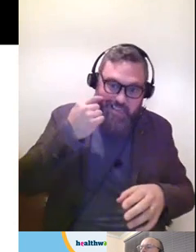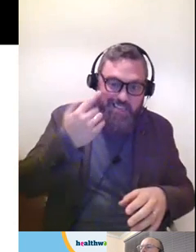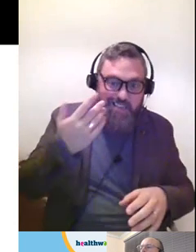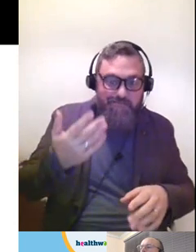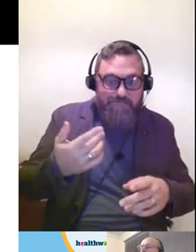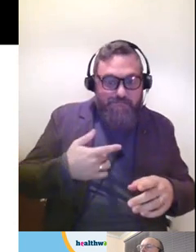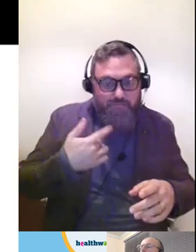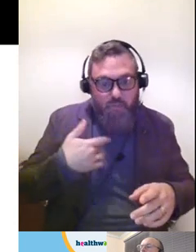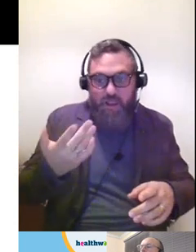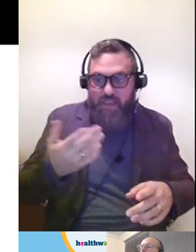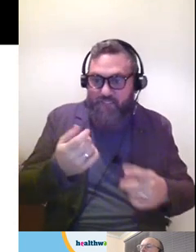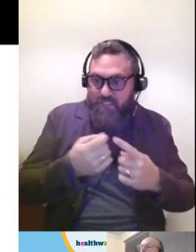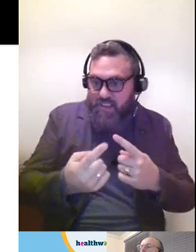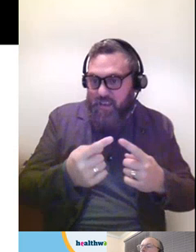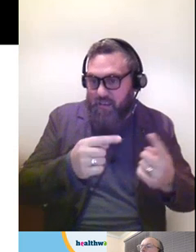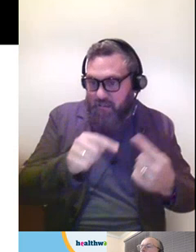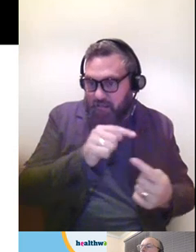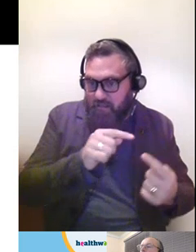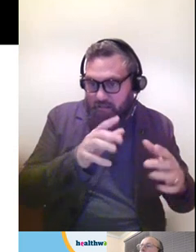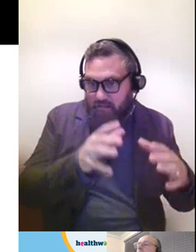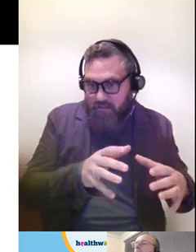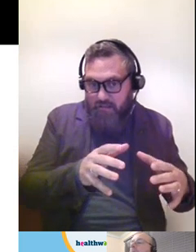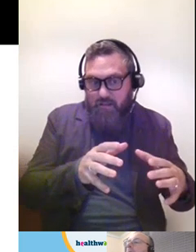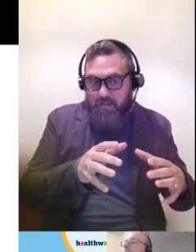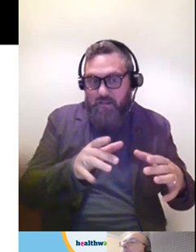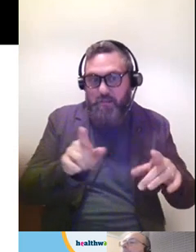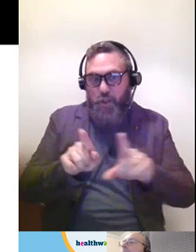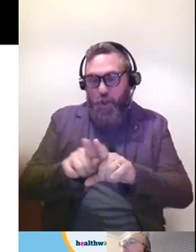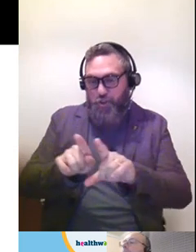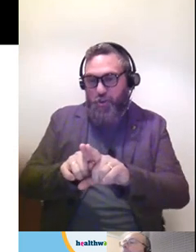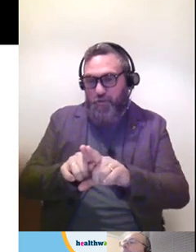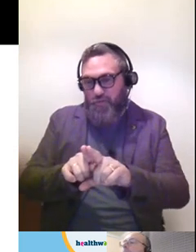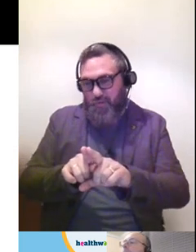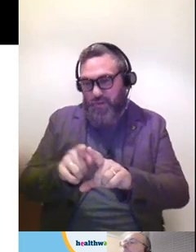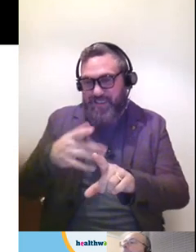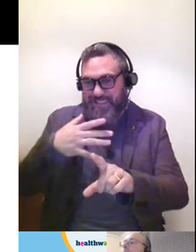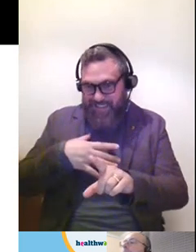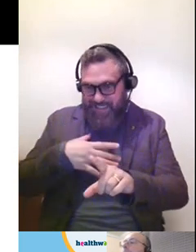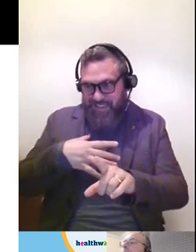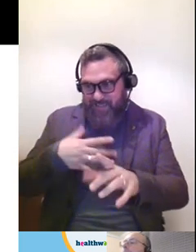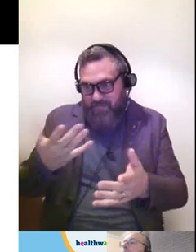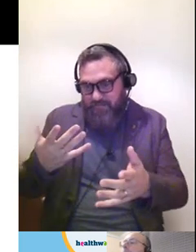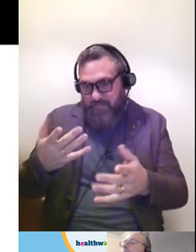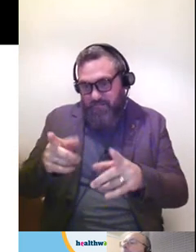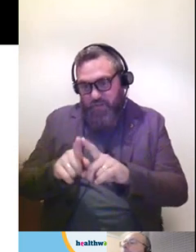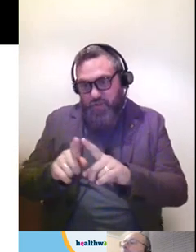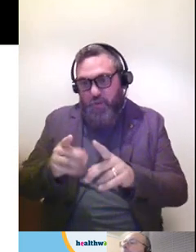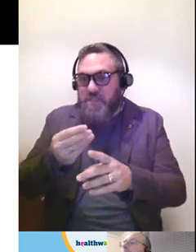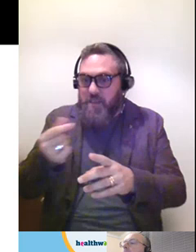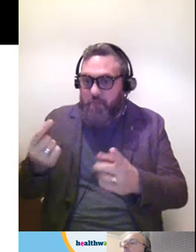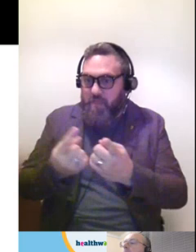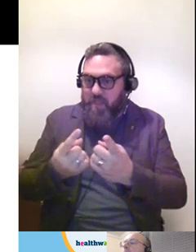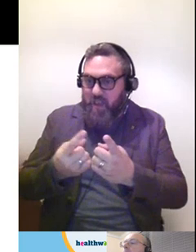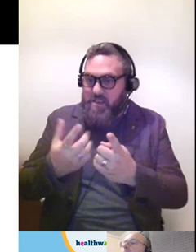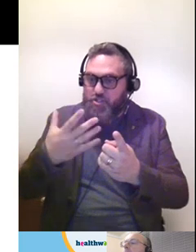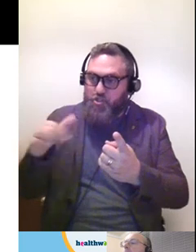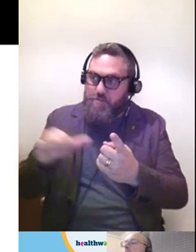live, learn and work. But also recognizing that there will be value of doing things